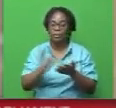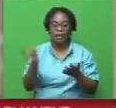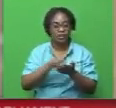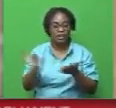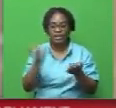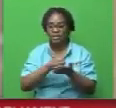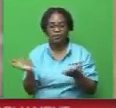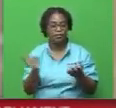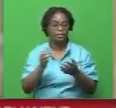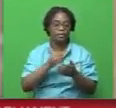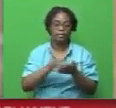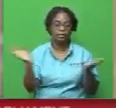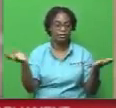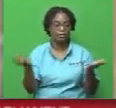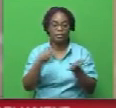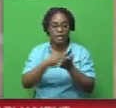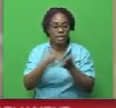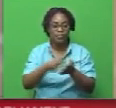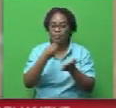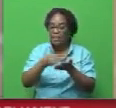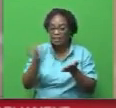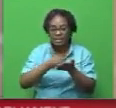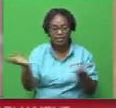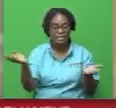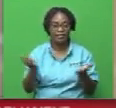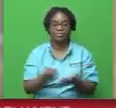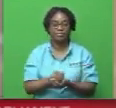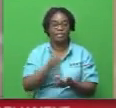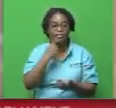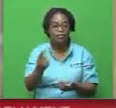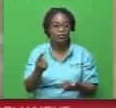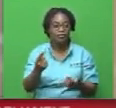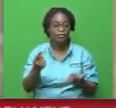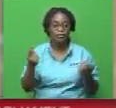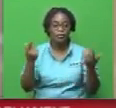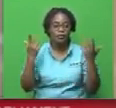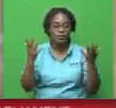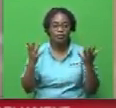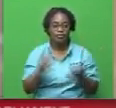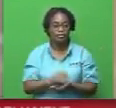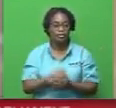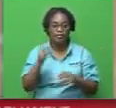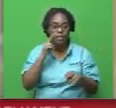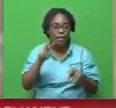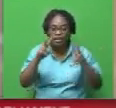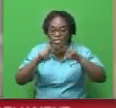is astounding when you look at the types of matters that they have engaged